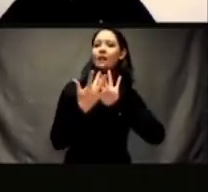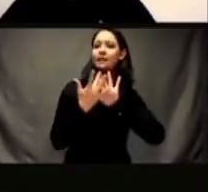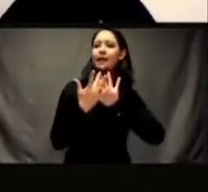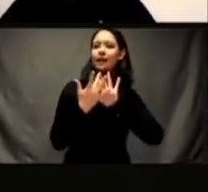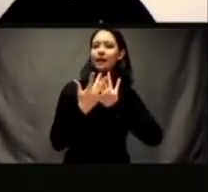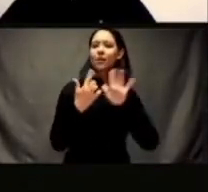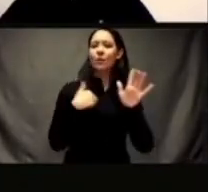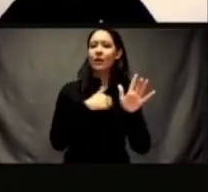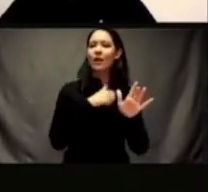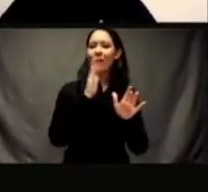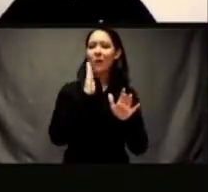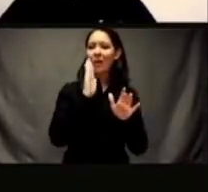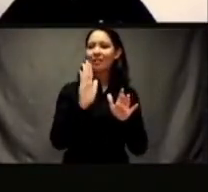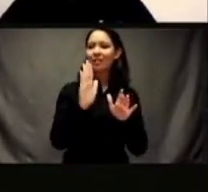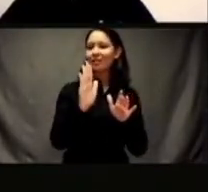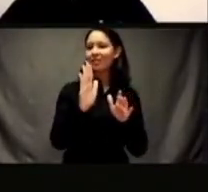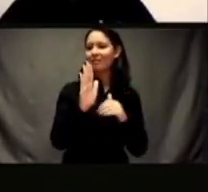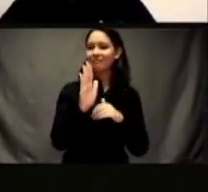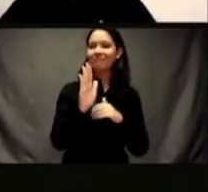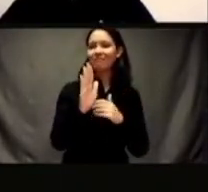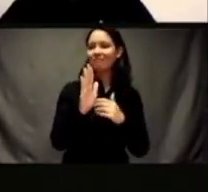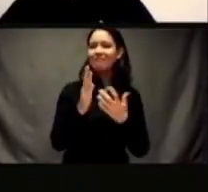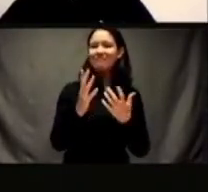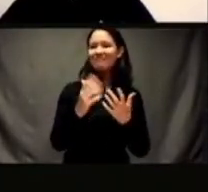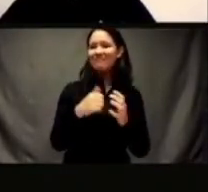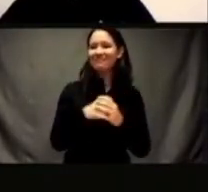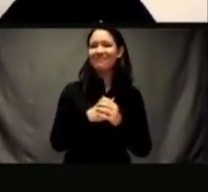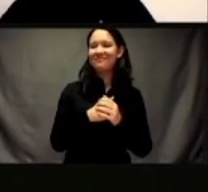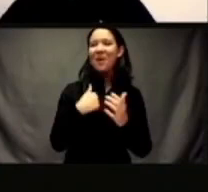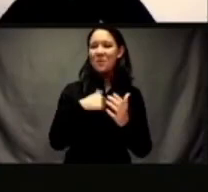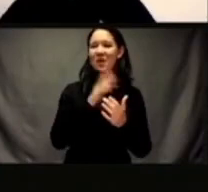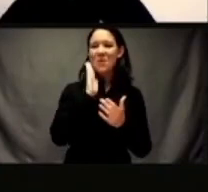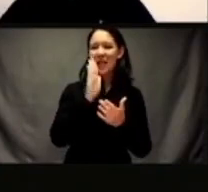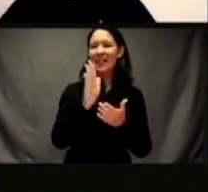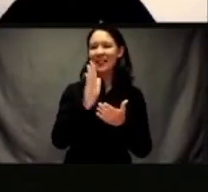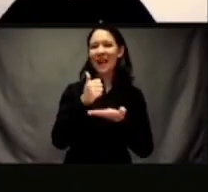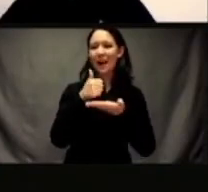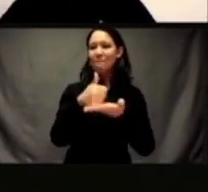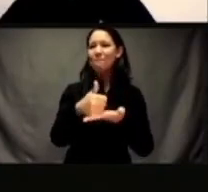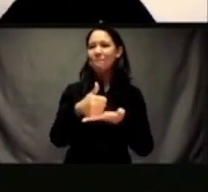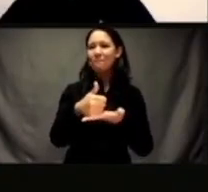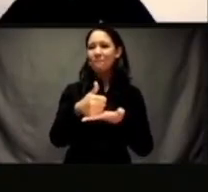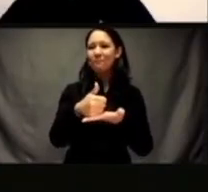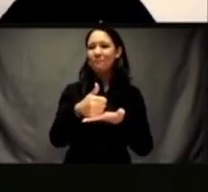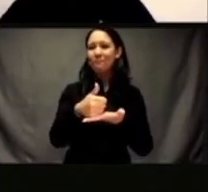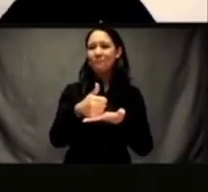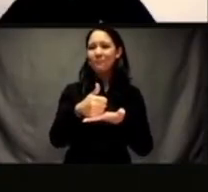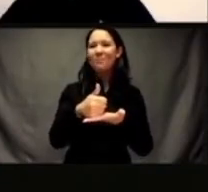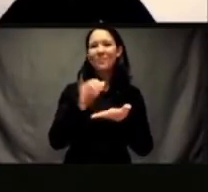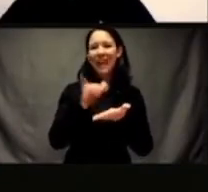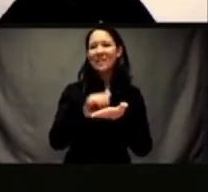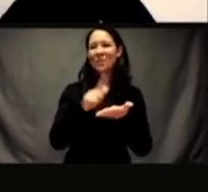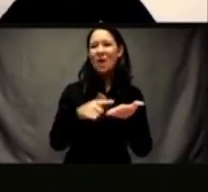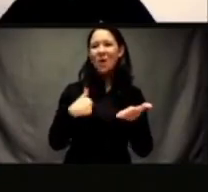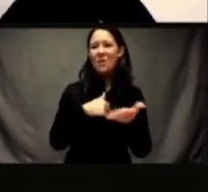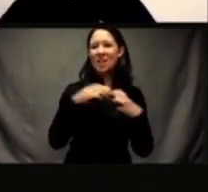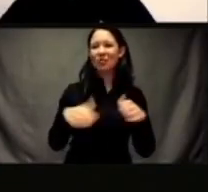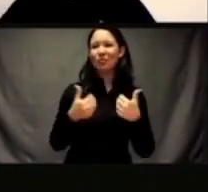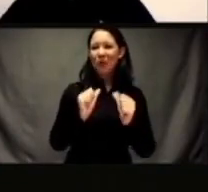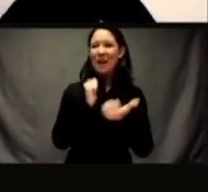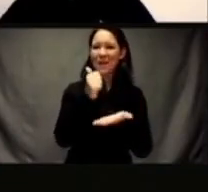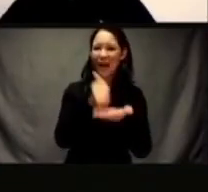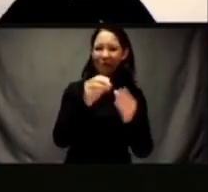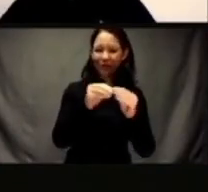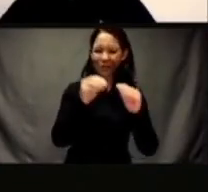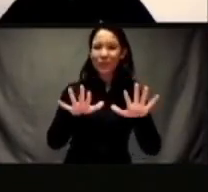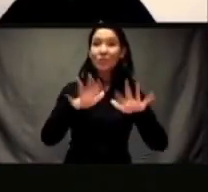we will do it. Oh, we will do it. I mean, that's what we do. Trying to help students to spread